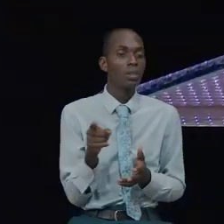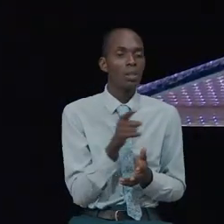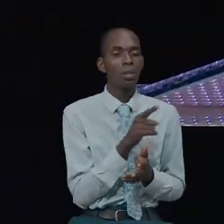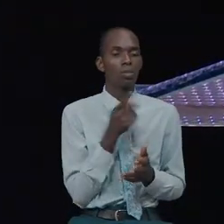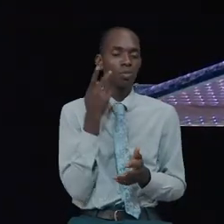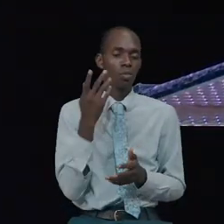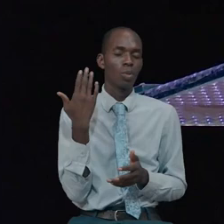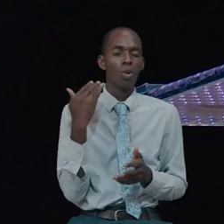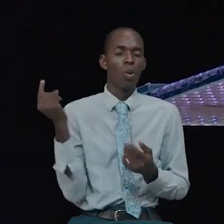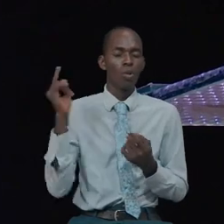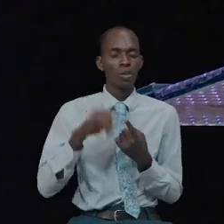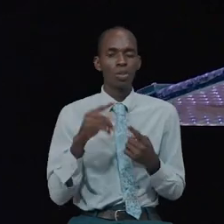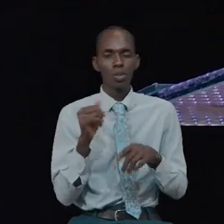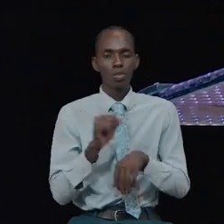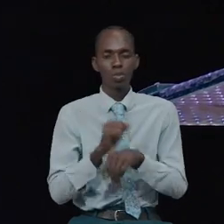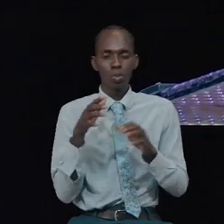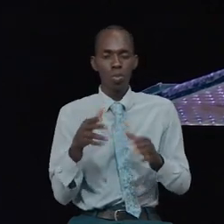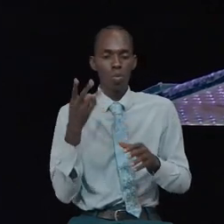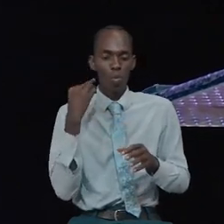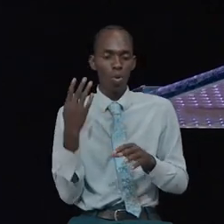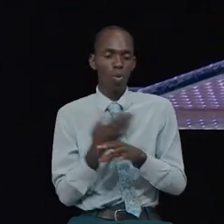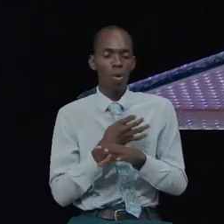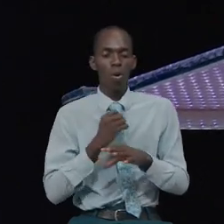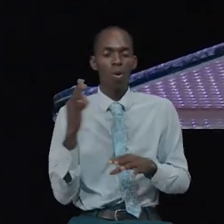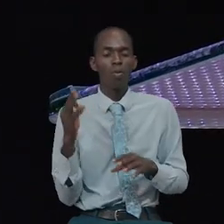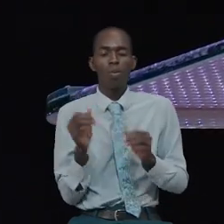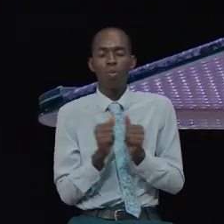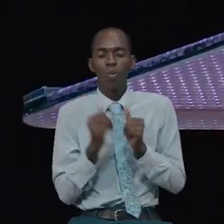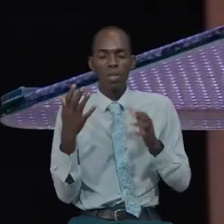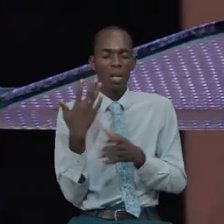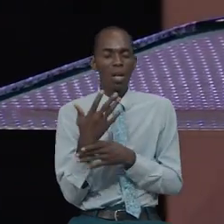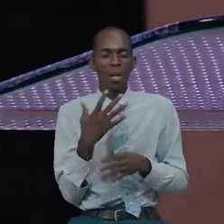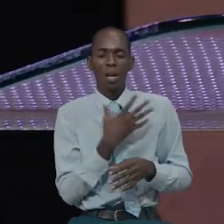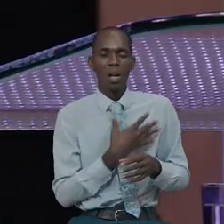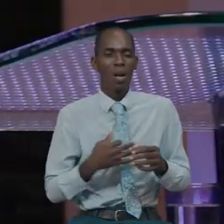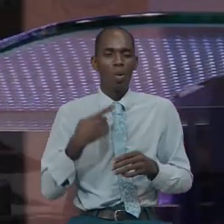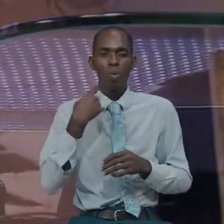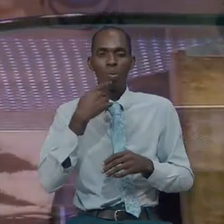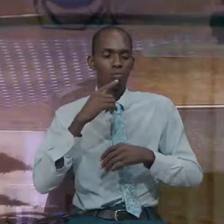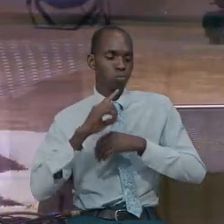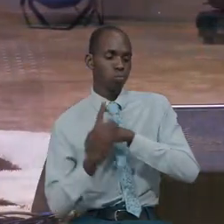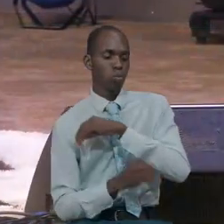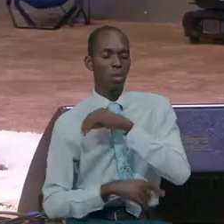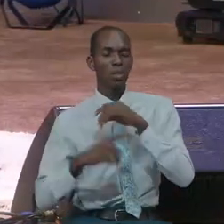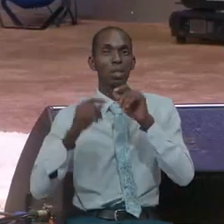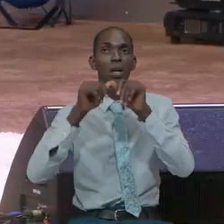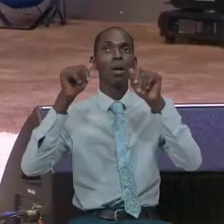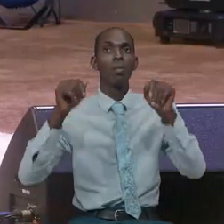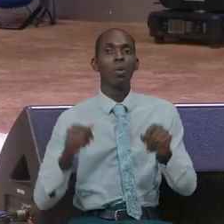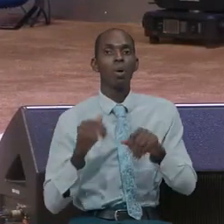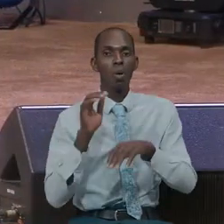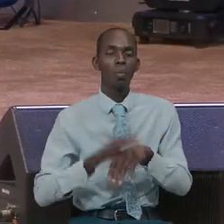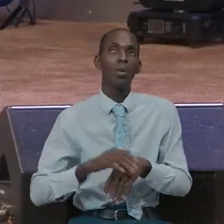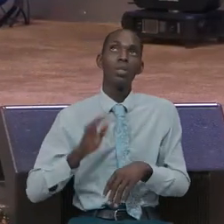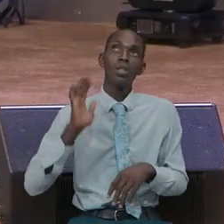stone was cut out without hands, and which smote the image upon his